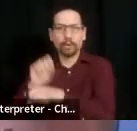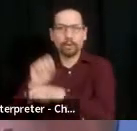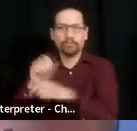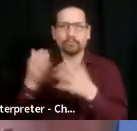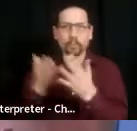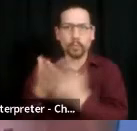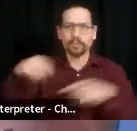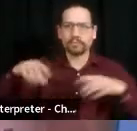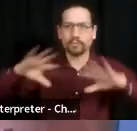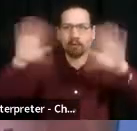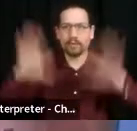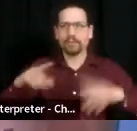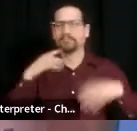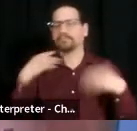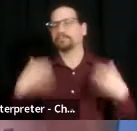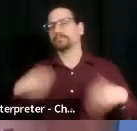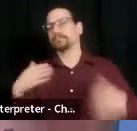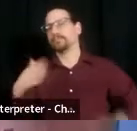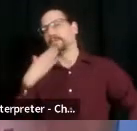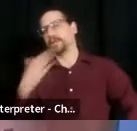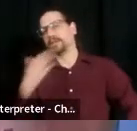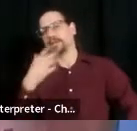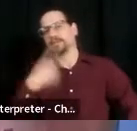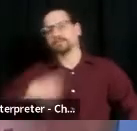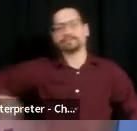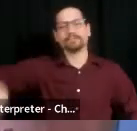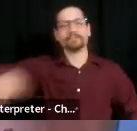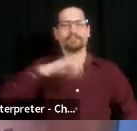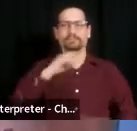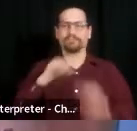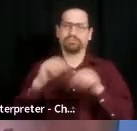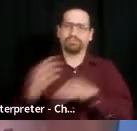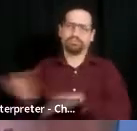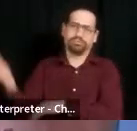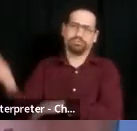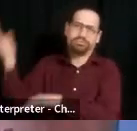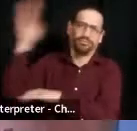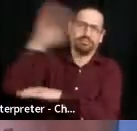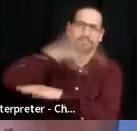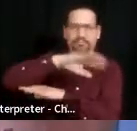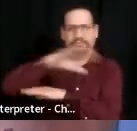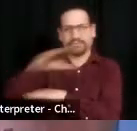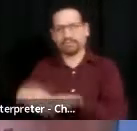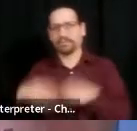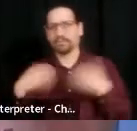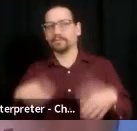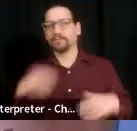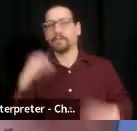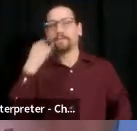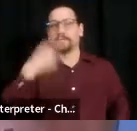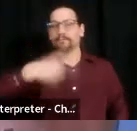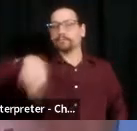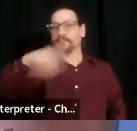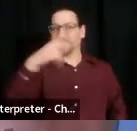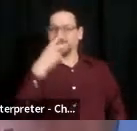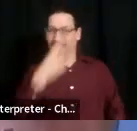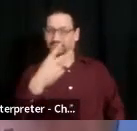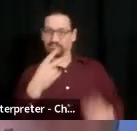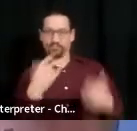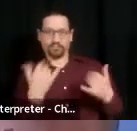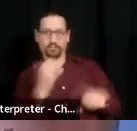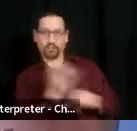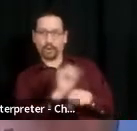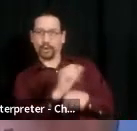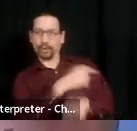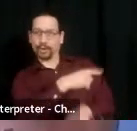local communities, thank you. And let's give a nice thank you to them, you know, as you see them during the next week, that for the work that they've